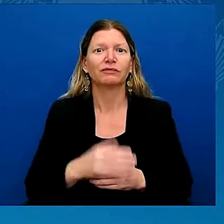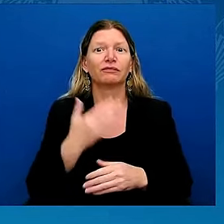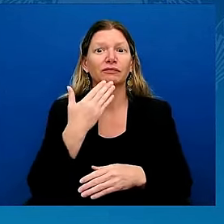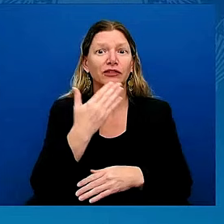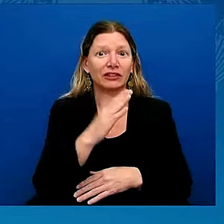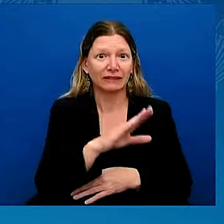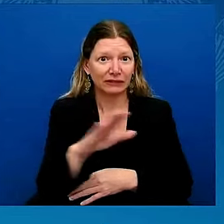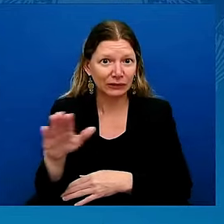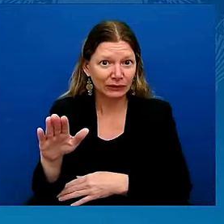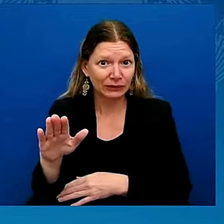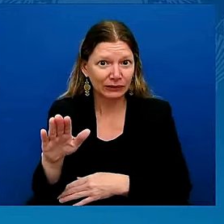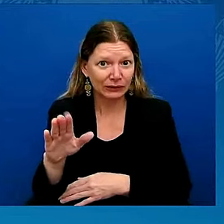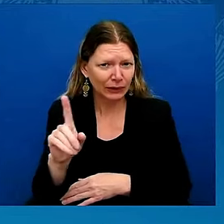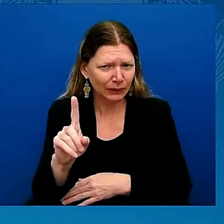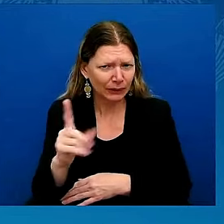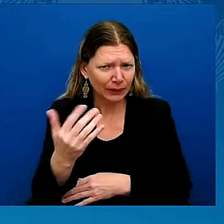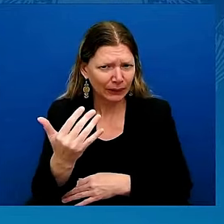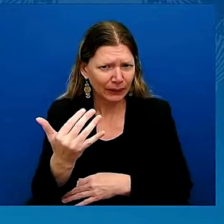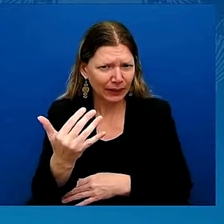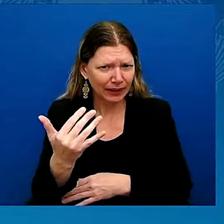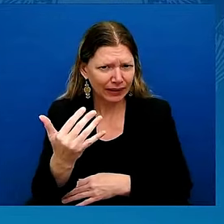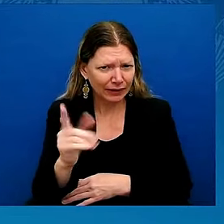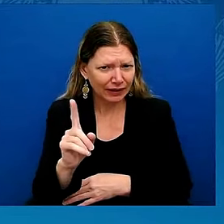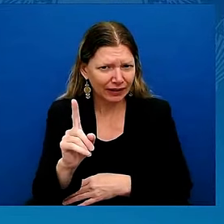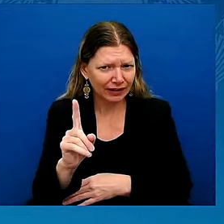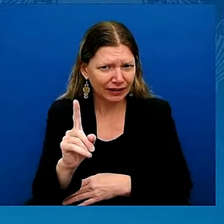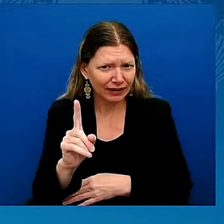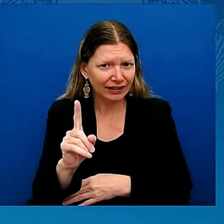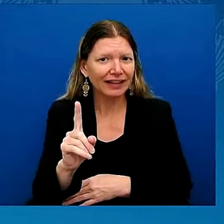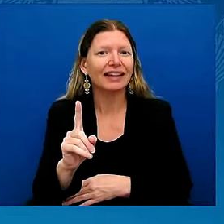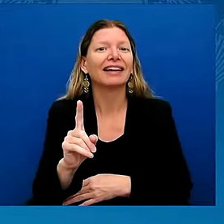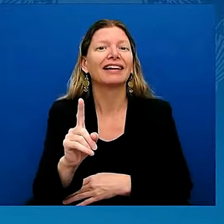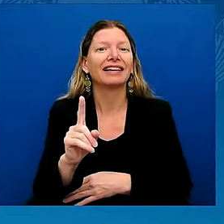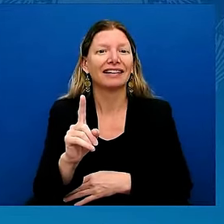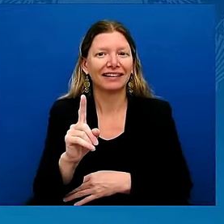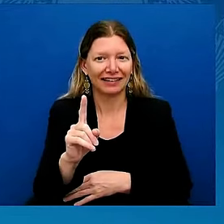Okay, I see that got to you. That lunch got to you.